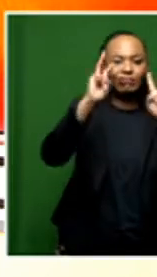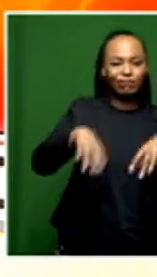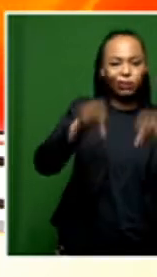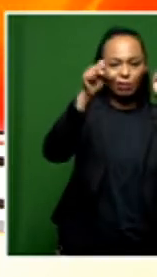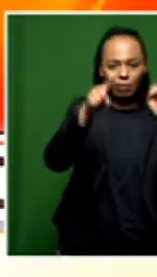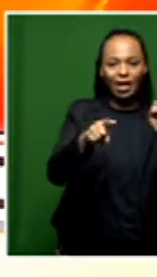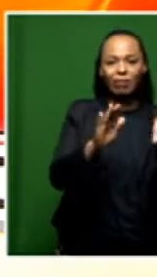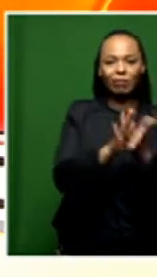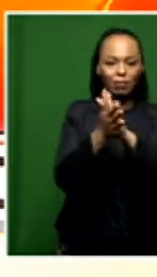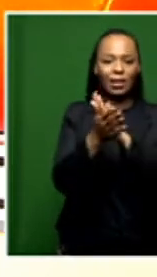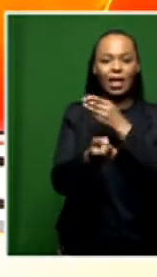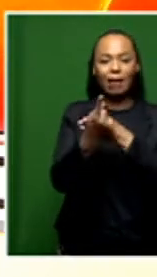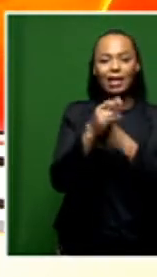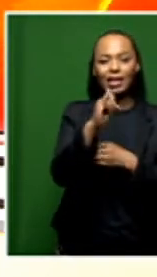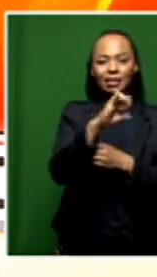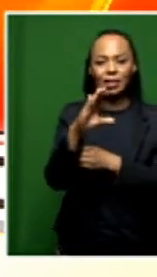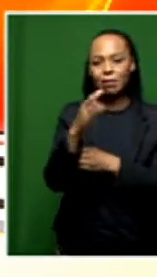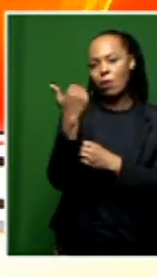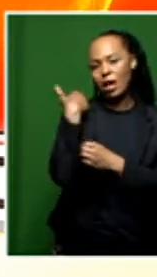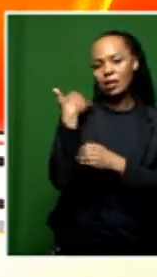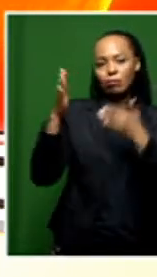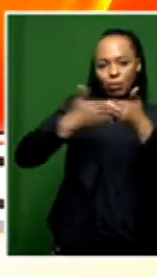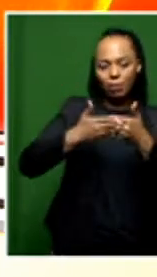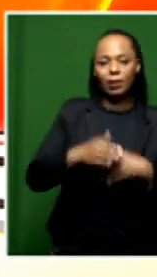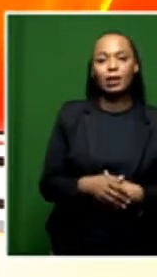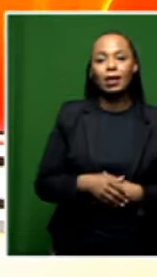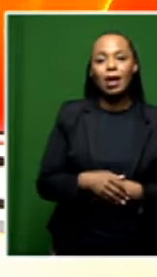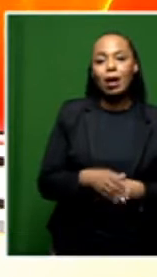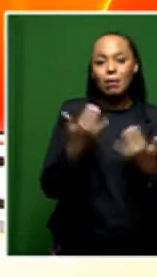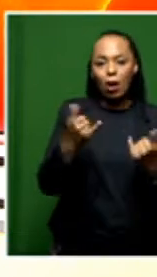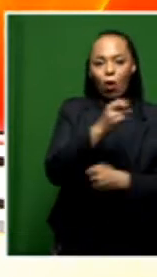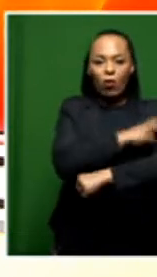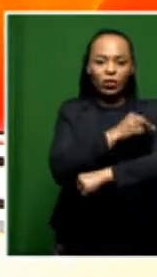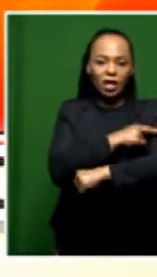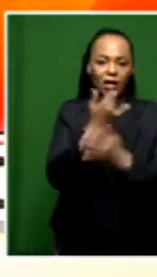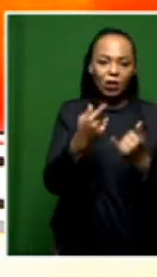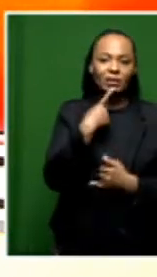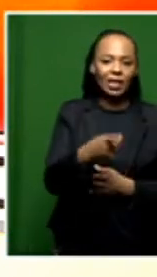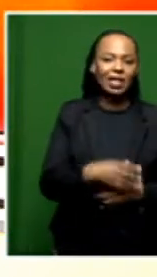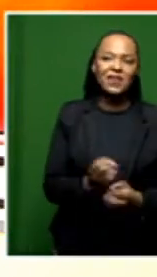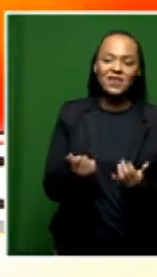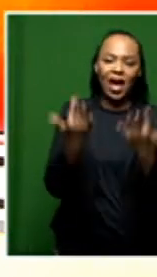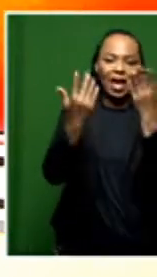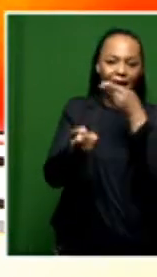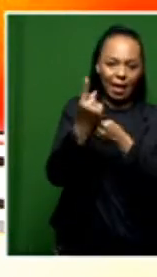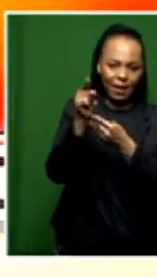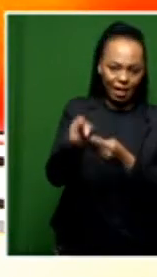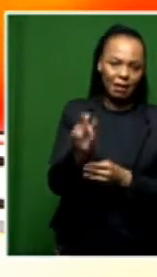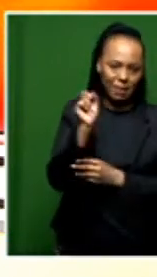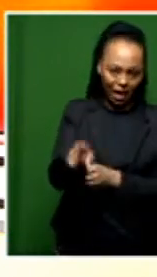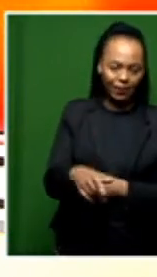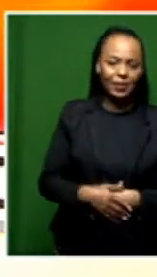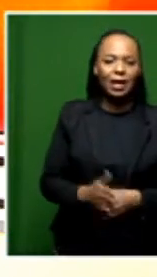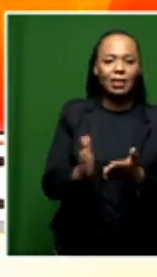The evacuation of the IEC Centre in Pretoria last night. Officials have disputed reports that there was a fire. Some operations,